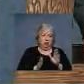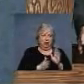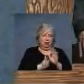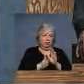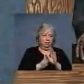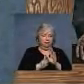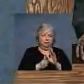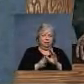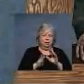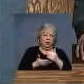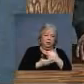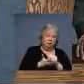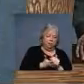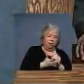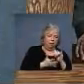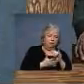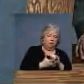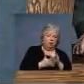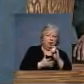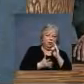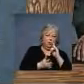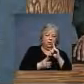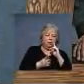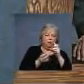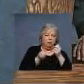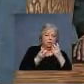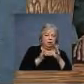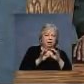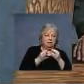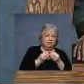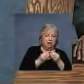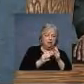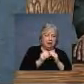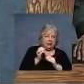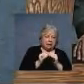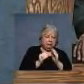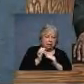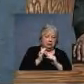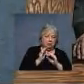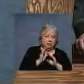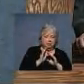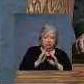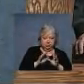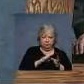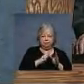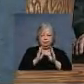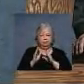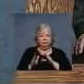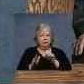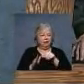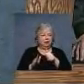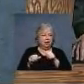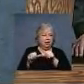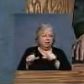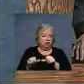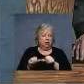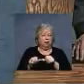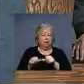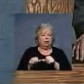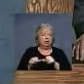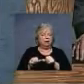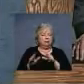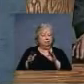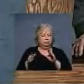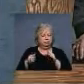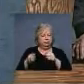A portion of it is for the multifamily development. Another area set